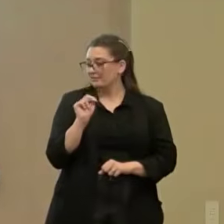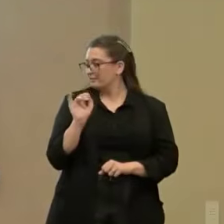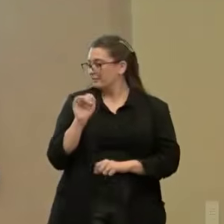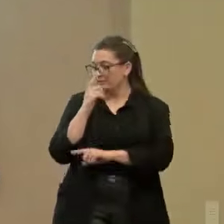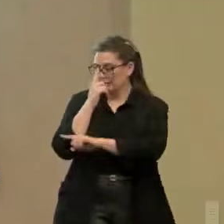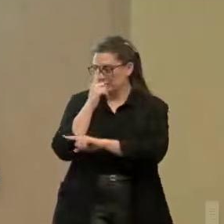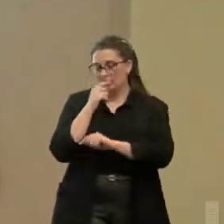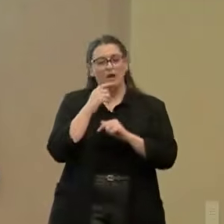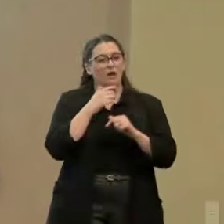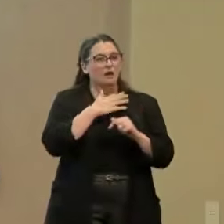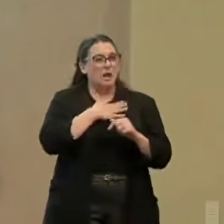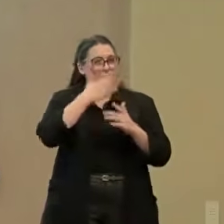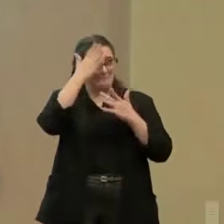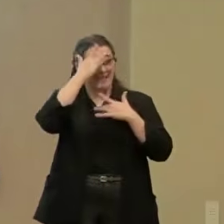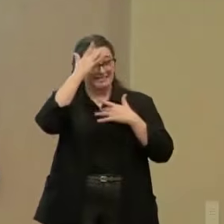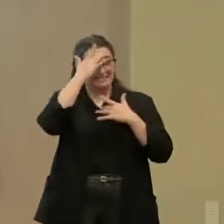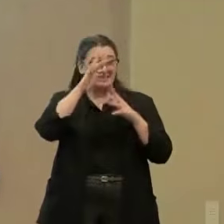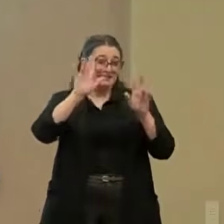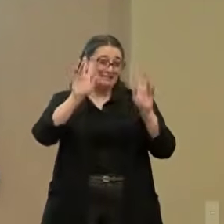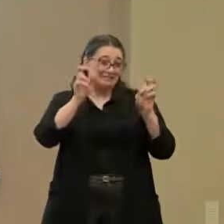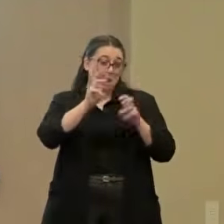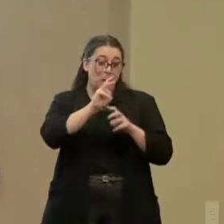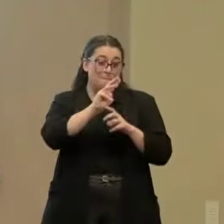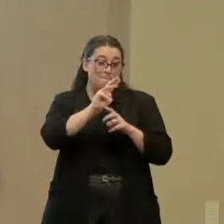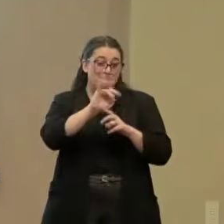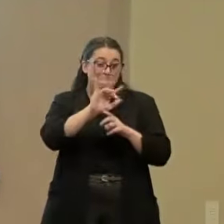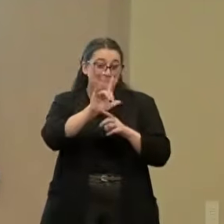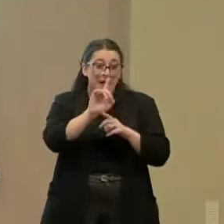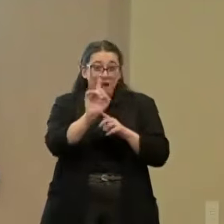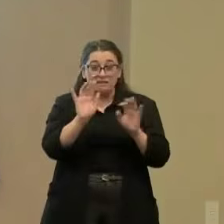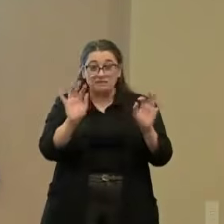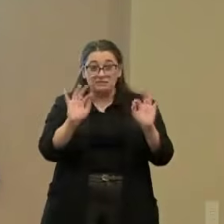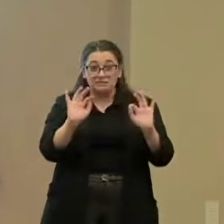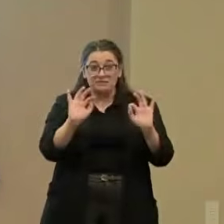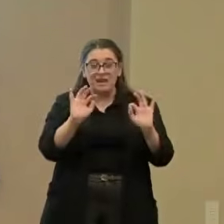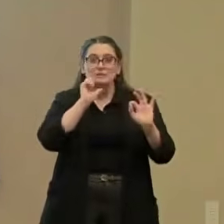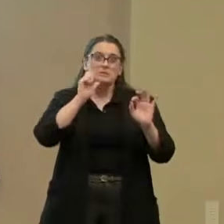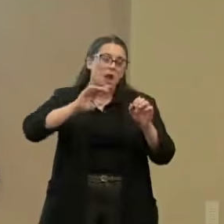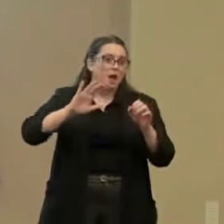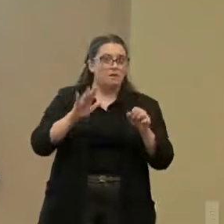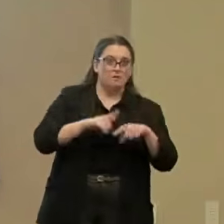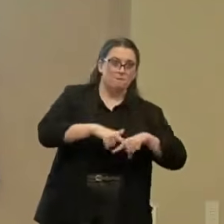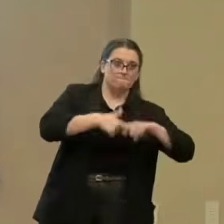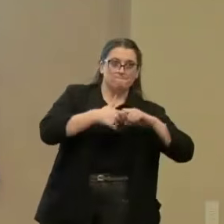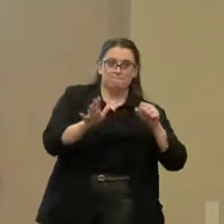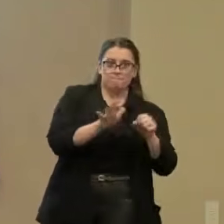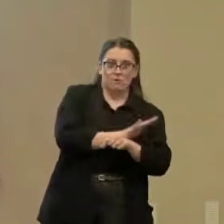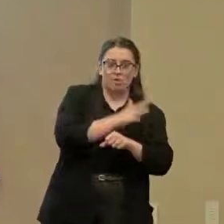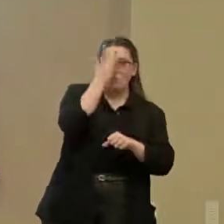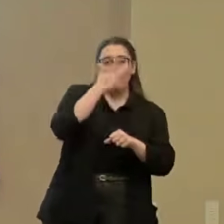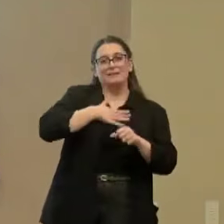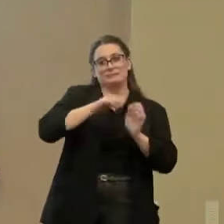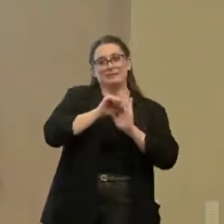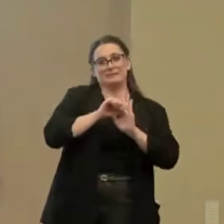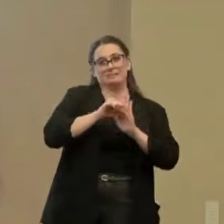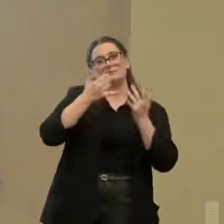I would say my disease is mildly active right now. I wouldn't say it's quite remission because I'm still having